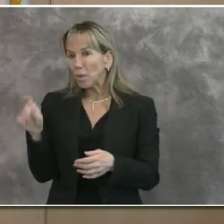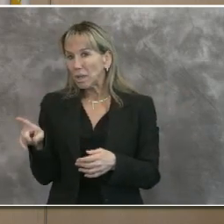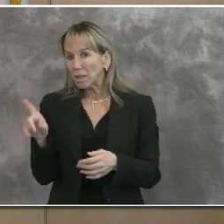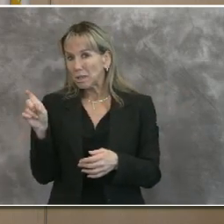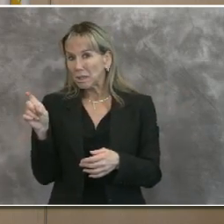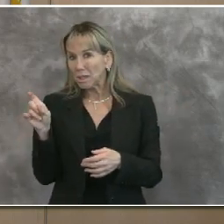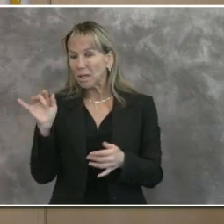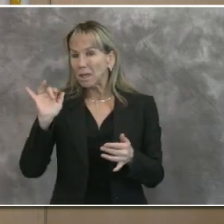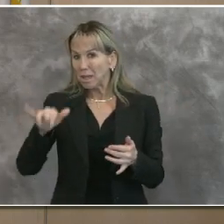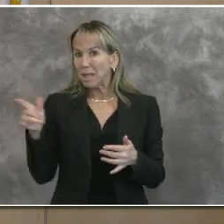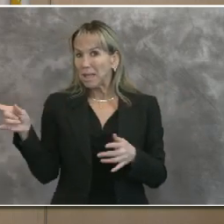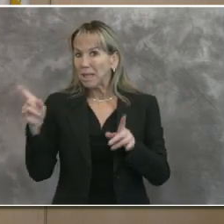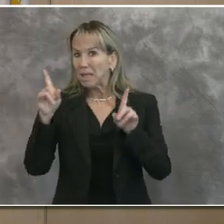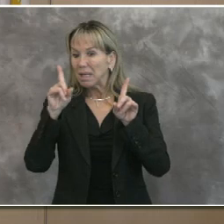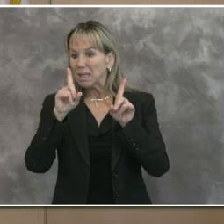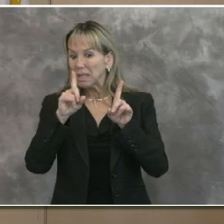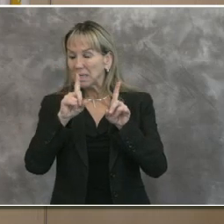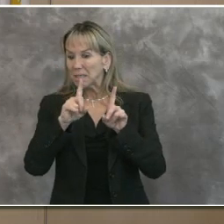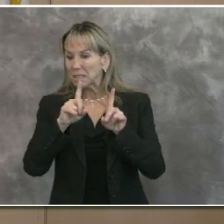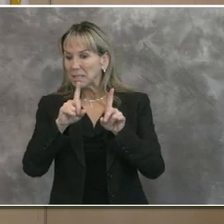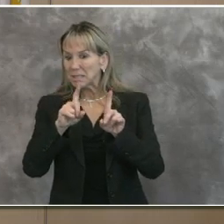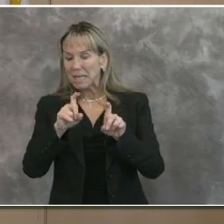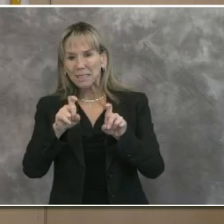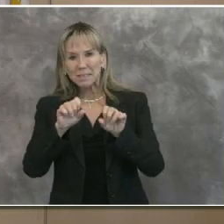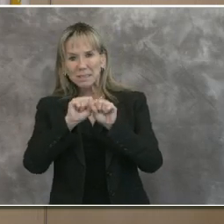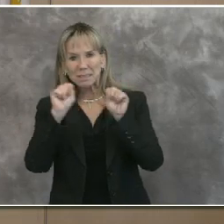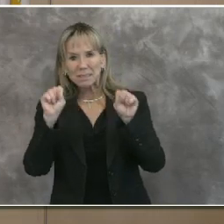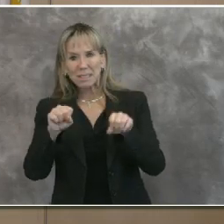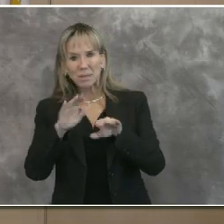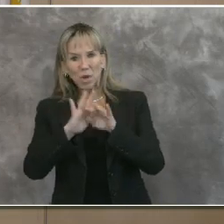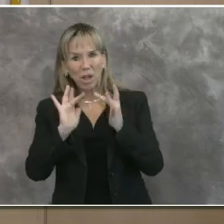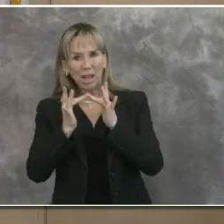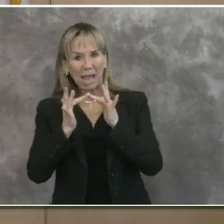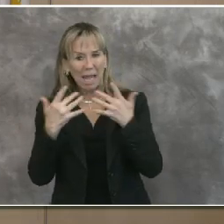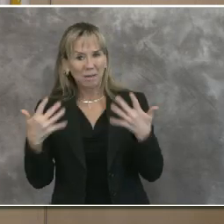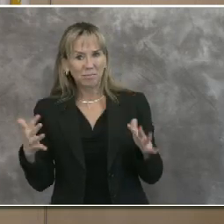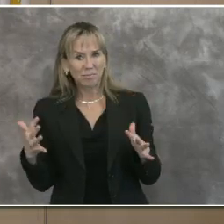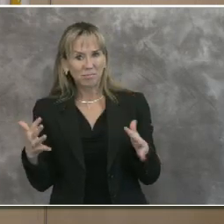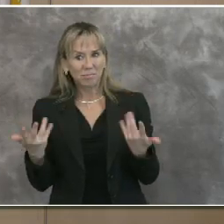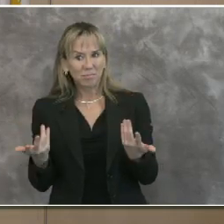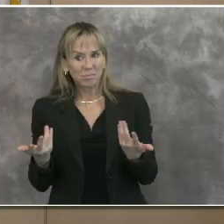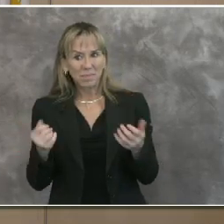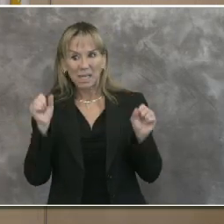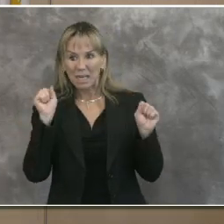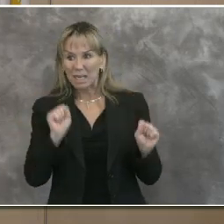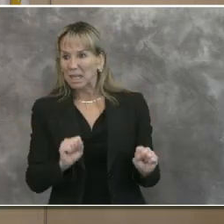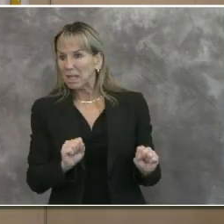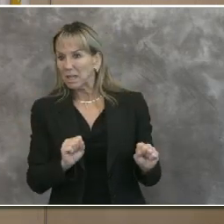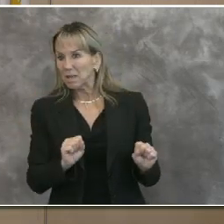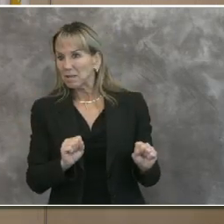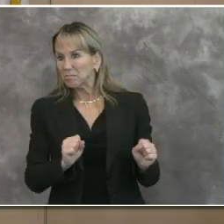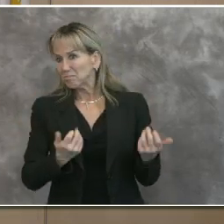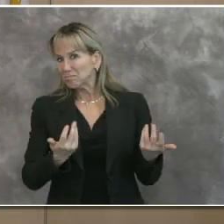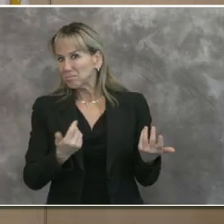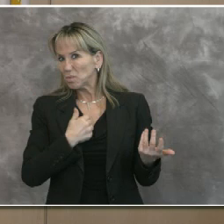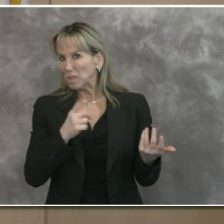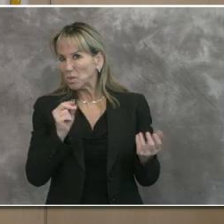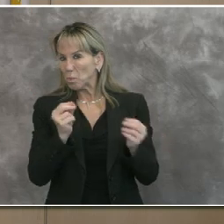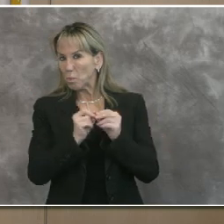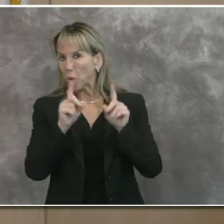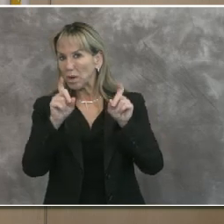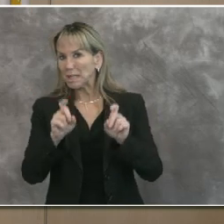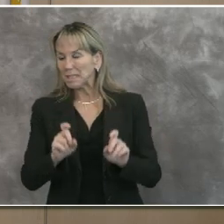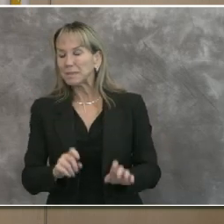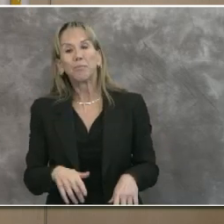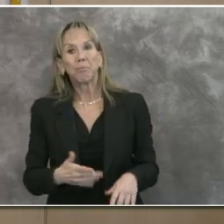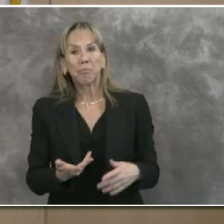the Panther testing system online yet? And is that capable of doing 1,000 tests a day? So you are right on